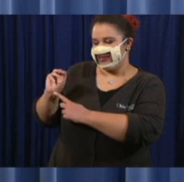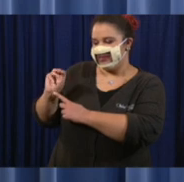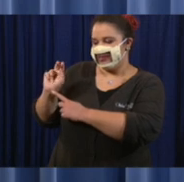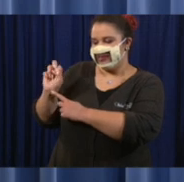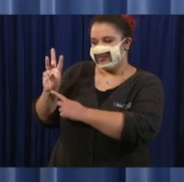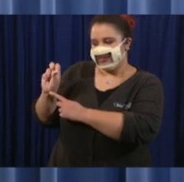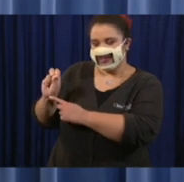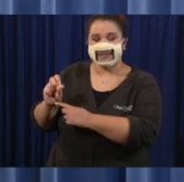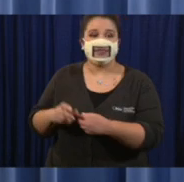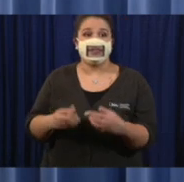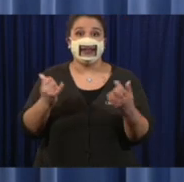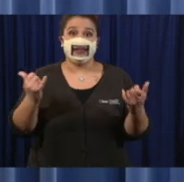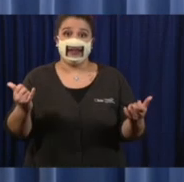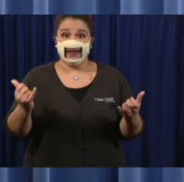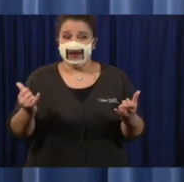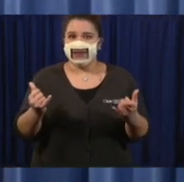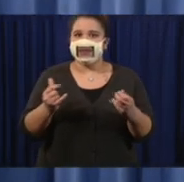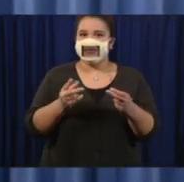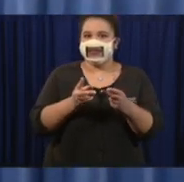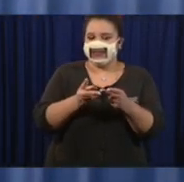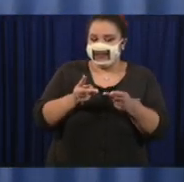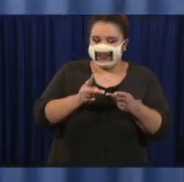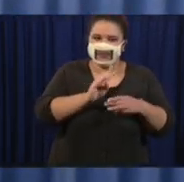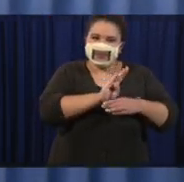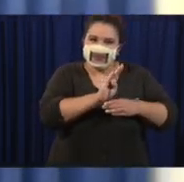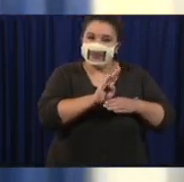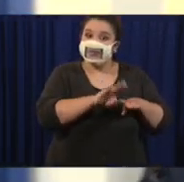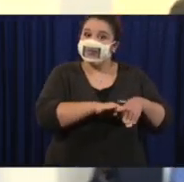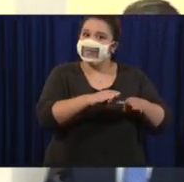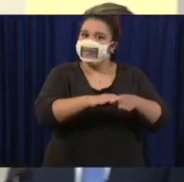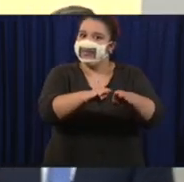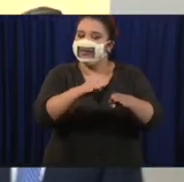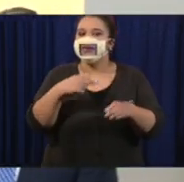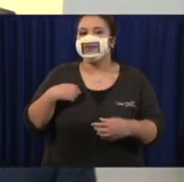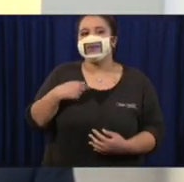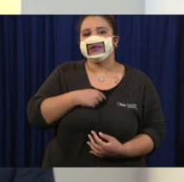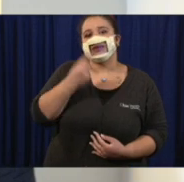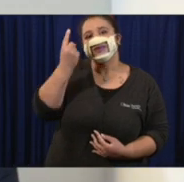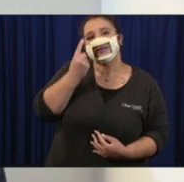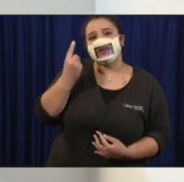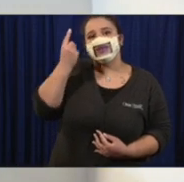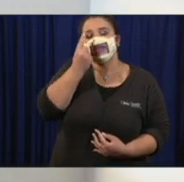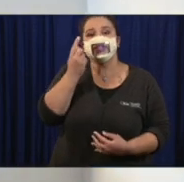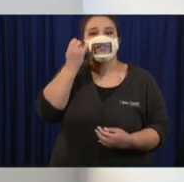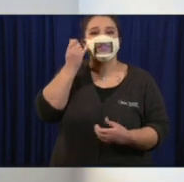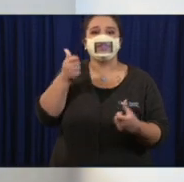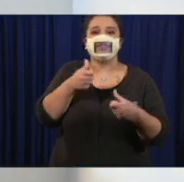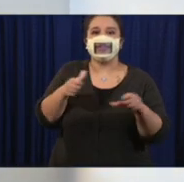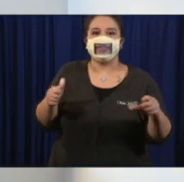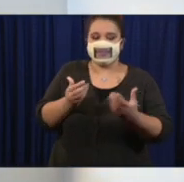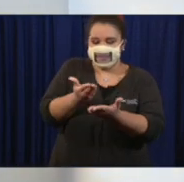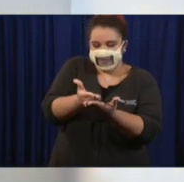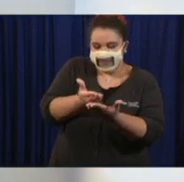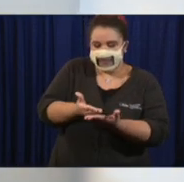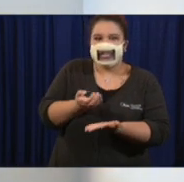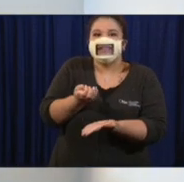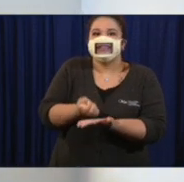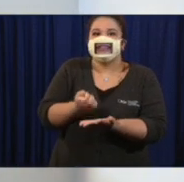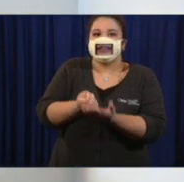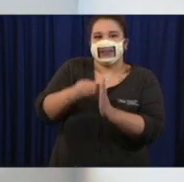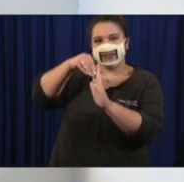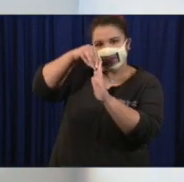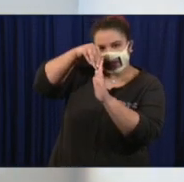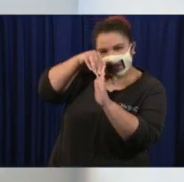any metrics on economic loss from these month-long shutdowns, and are there any projections of when we'll recover?